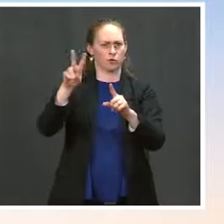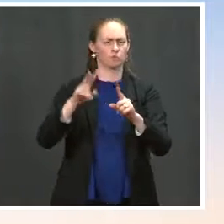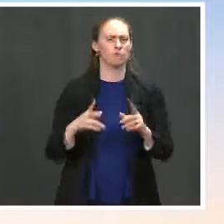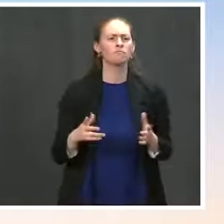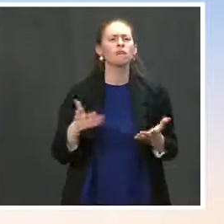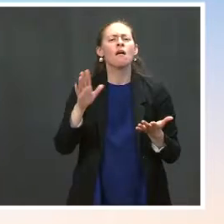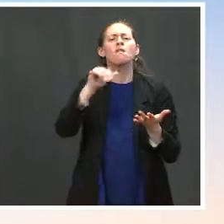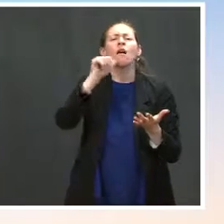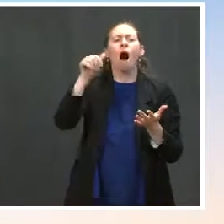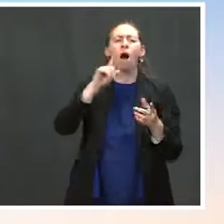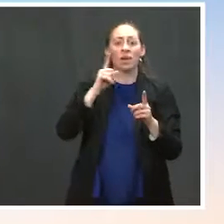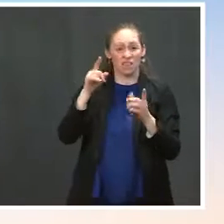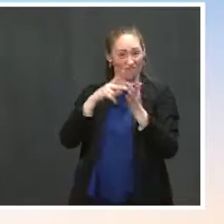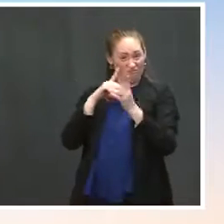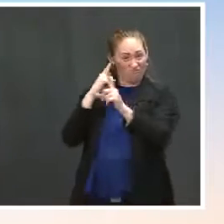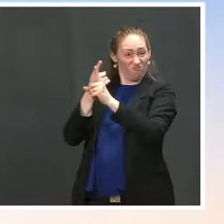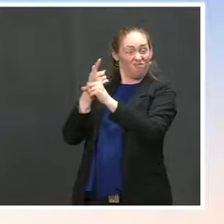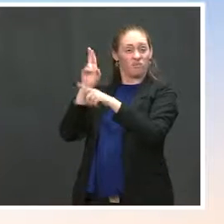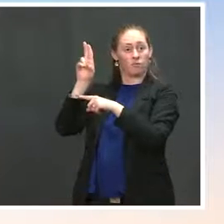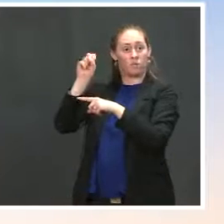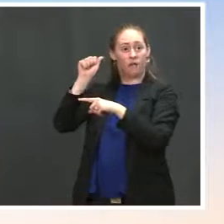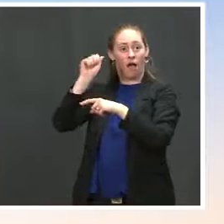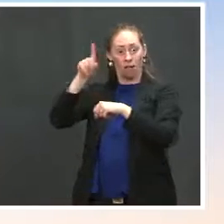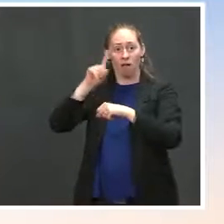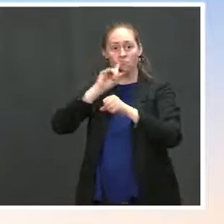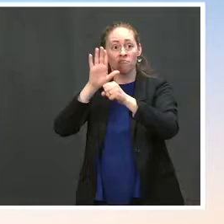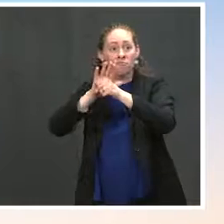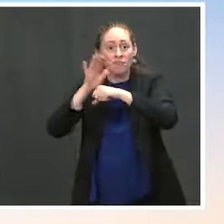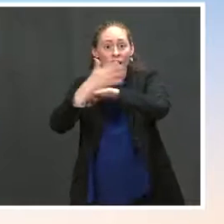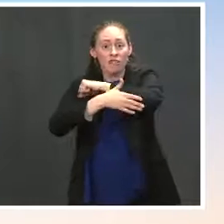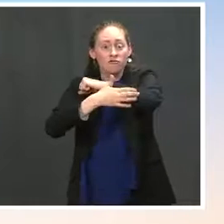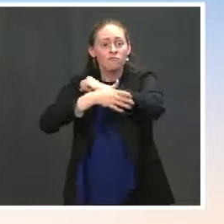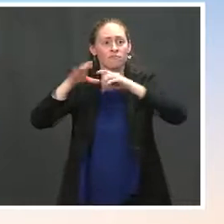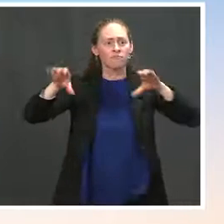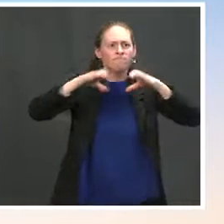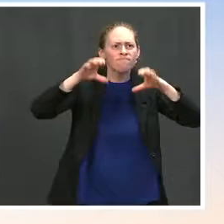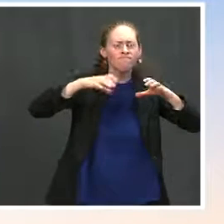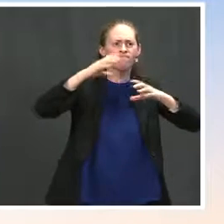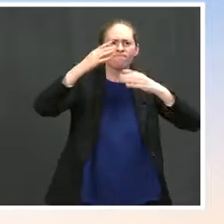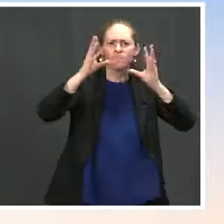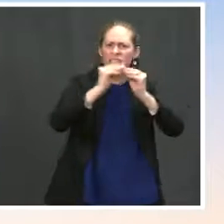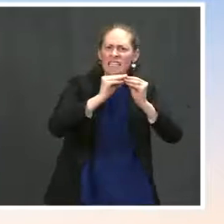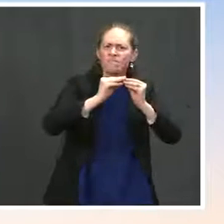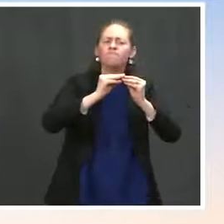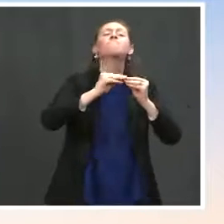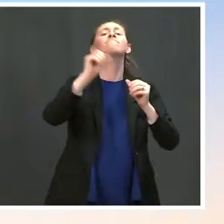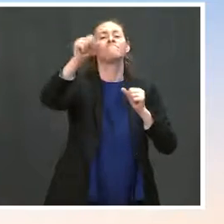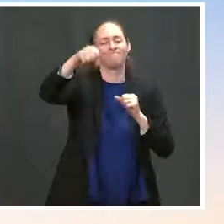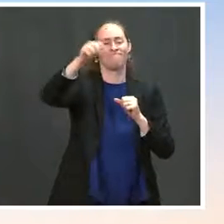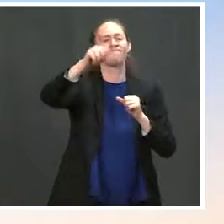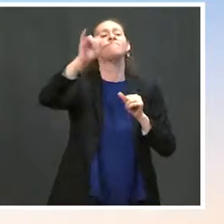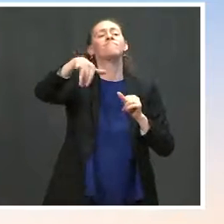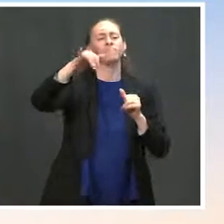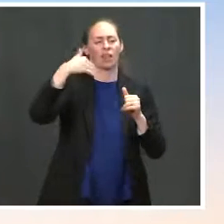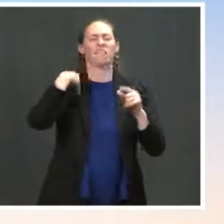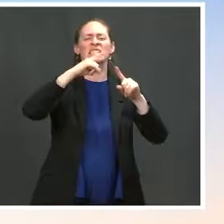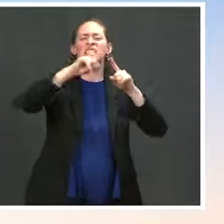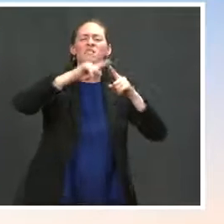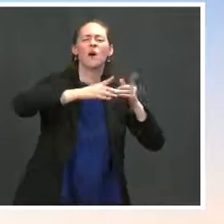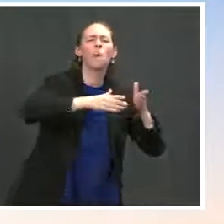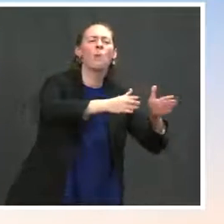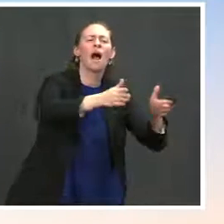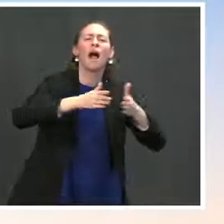that the U.S. can demonstrate its commitment to action prior to November. Correct. There are a number of pathways that